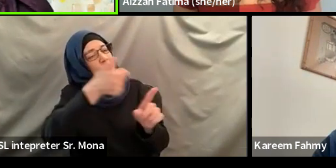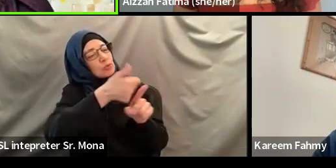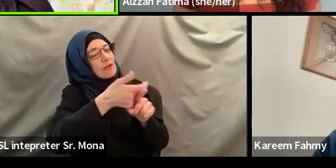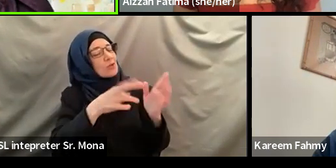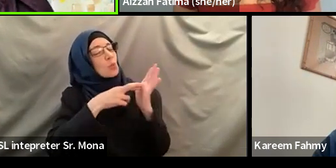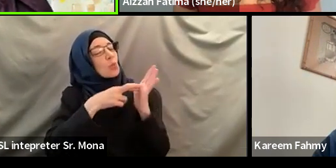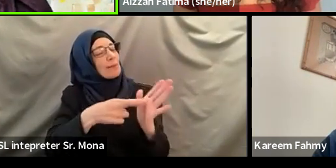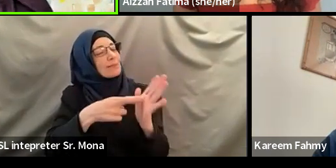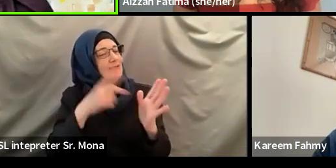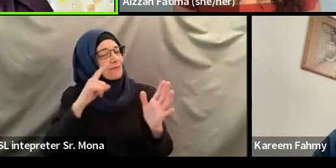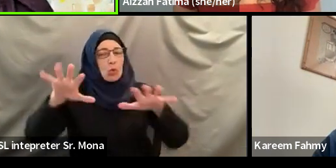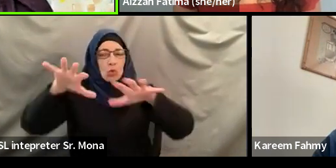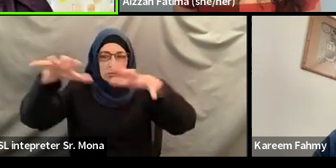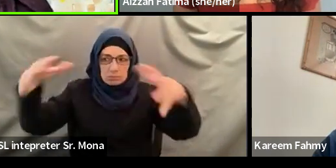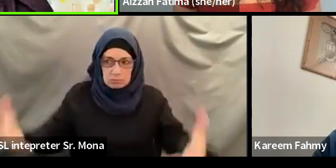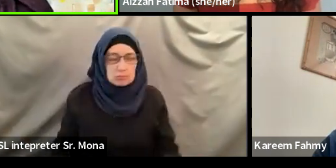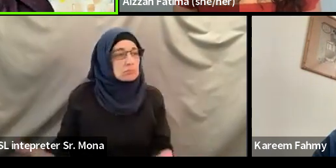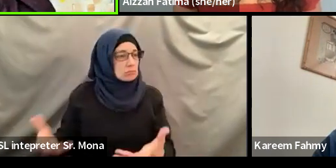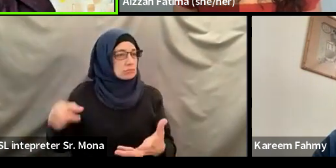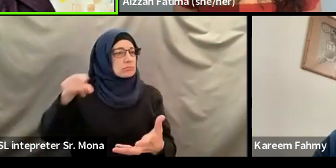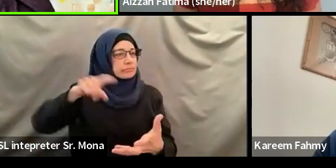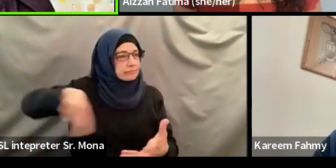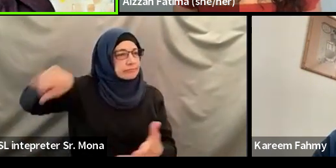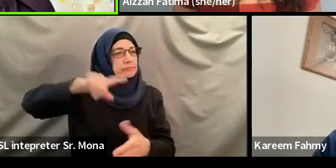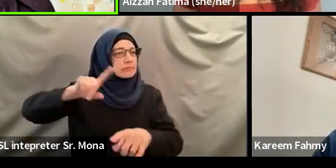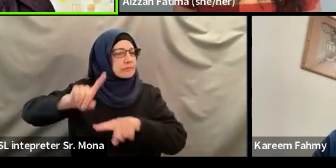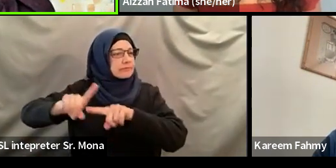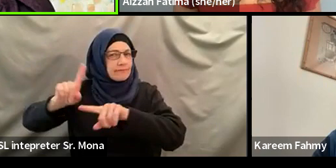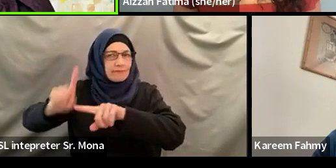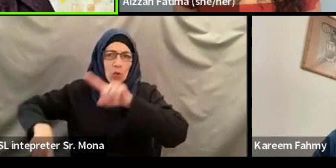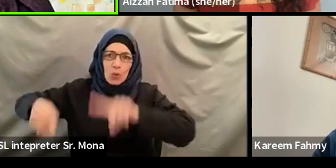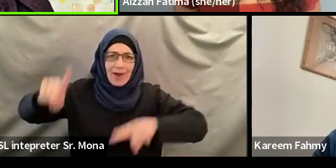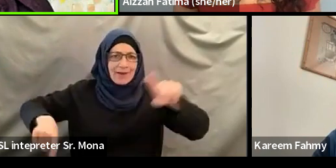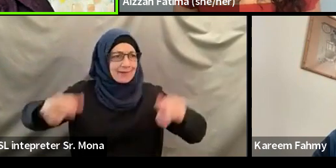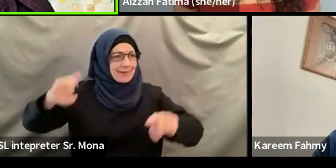that contains an immense degree of variety?